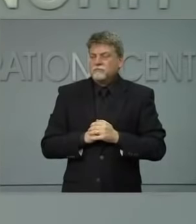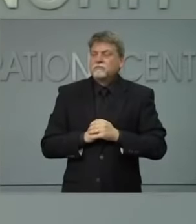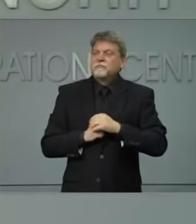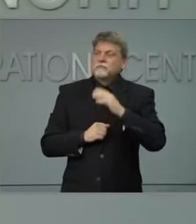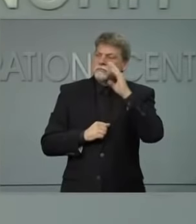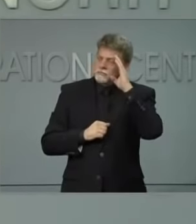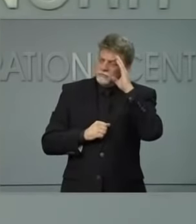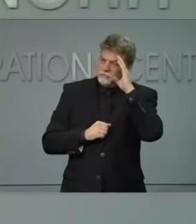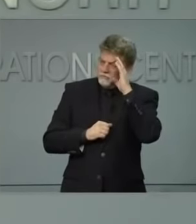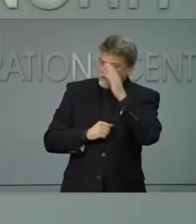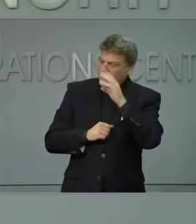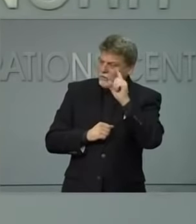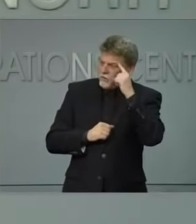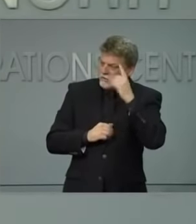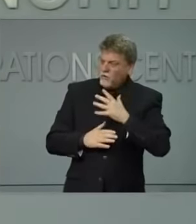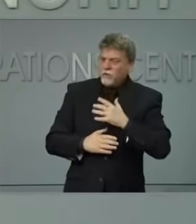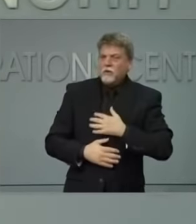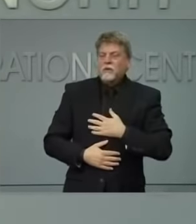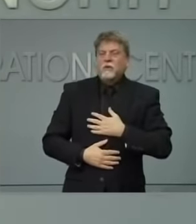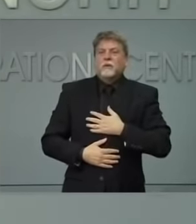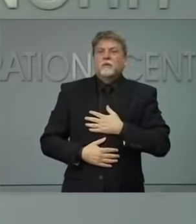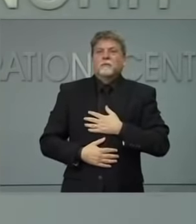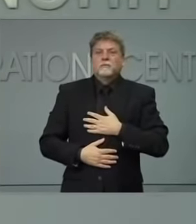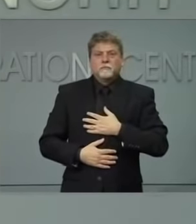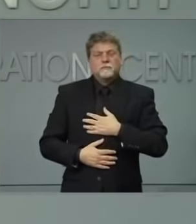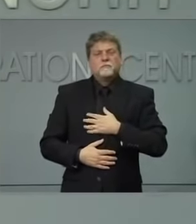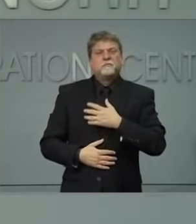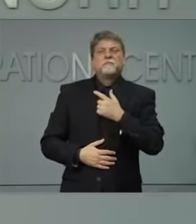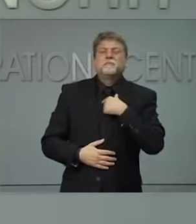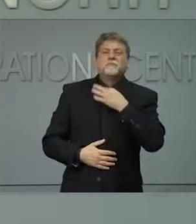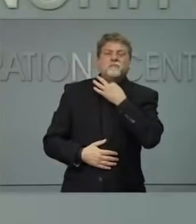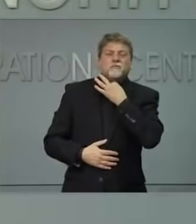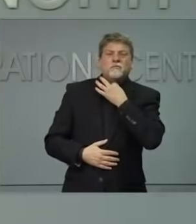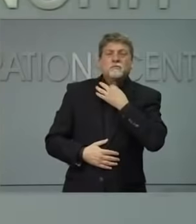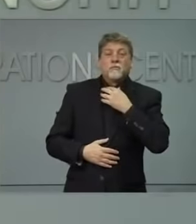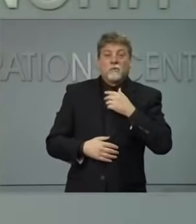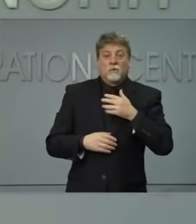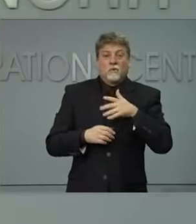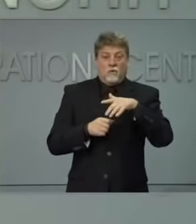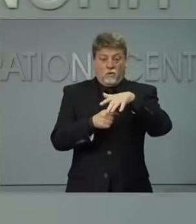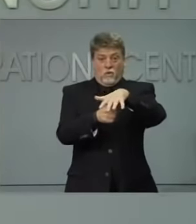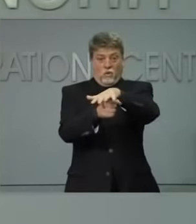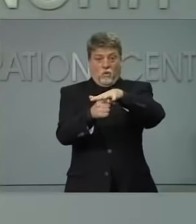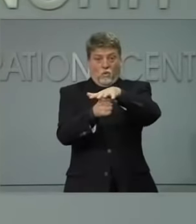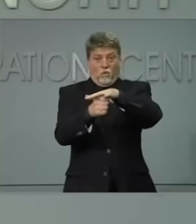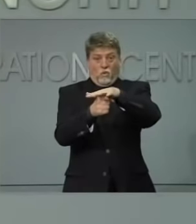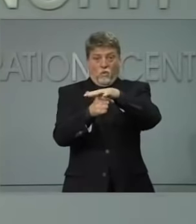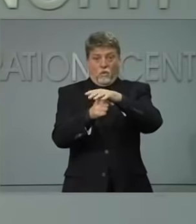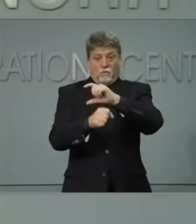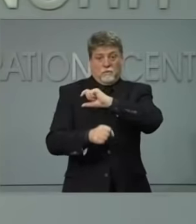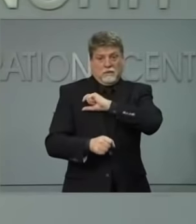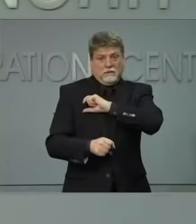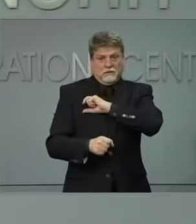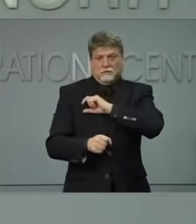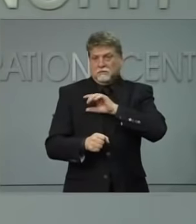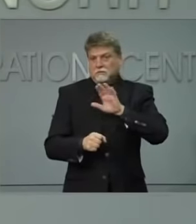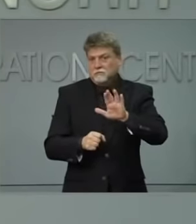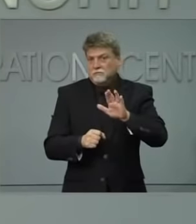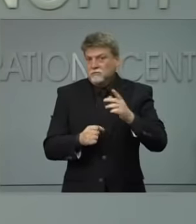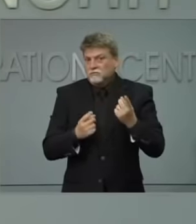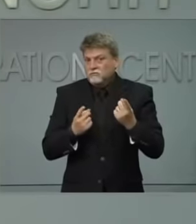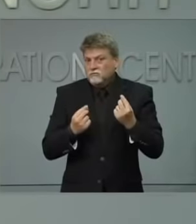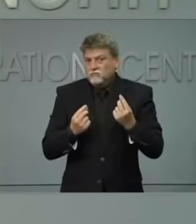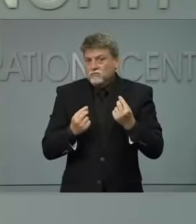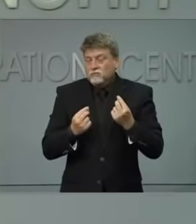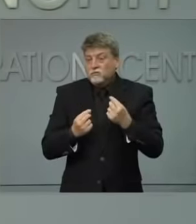Surrounding, basically, state has asked local enforcement to ramp up or handle people not following the restrictions that